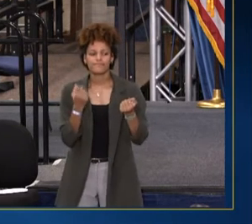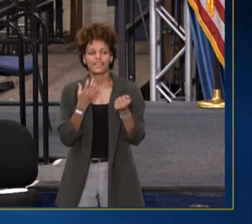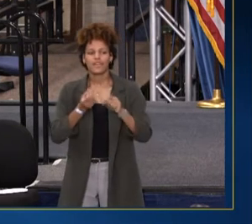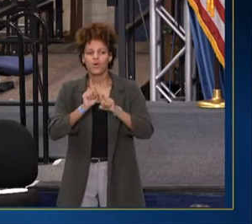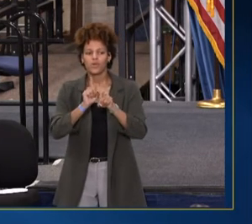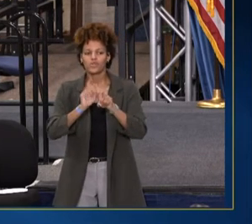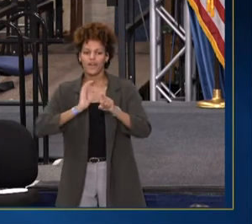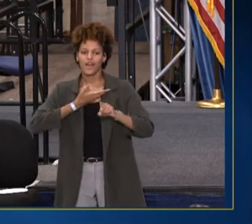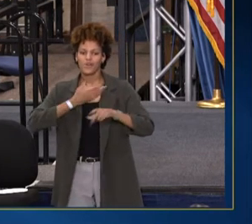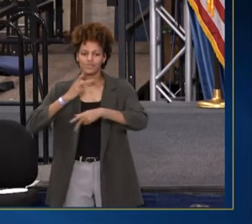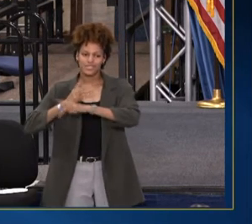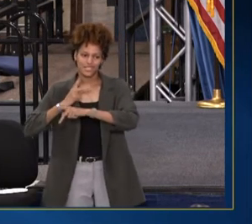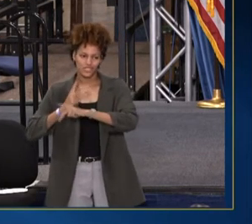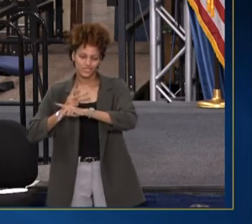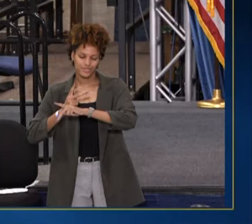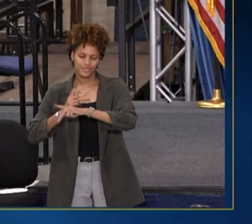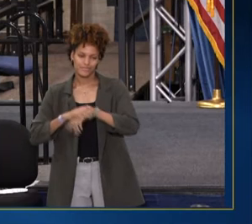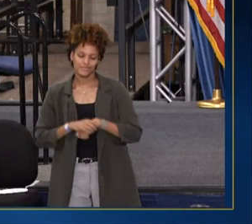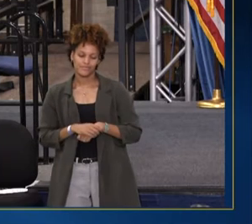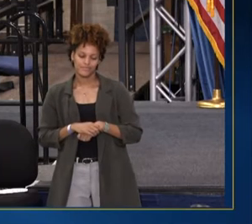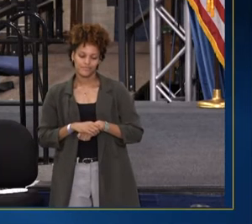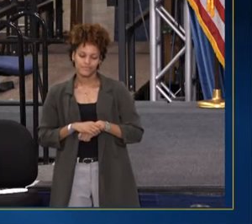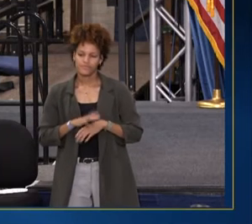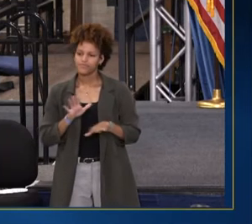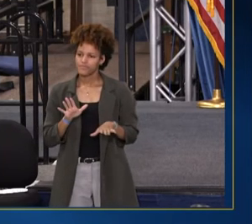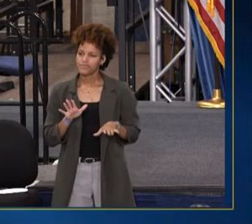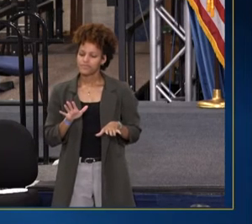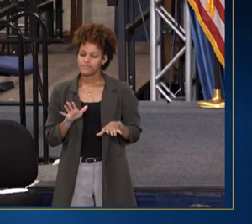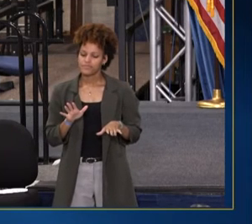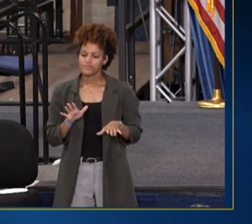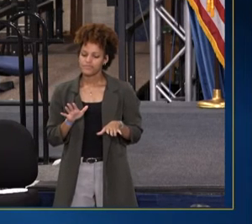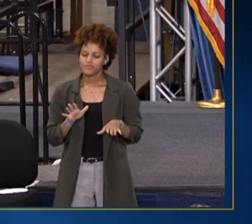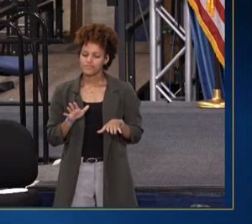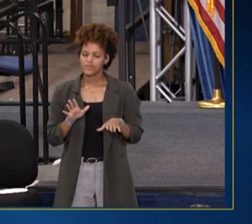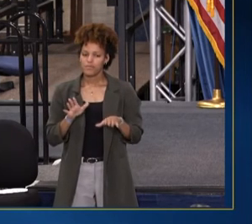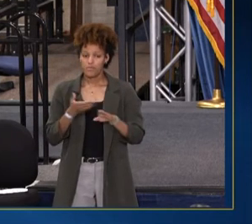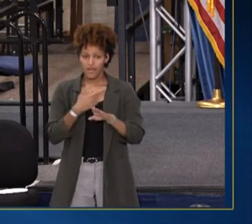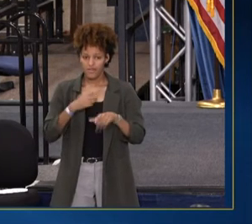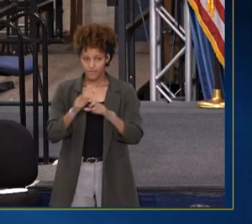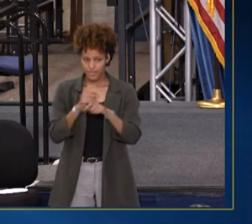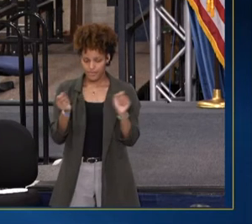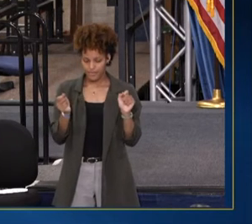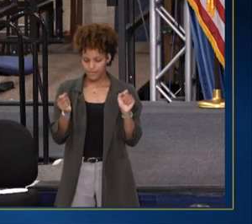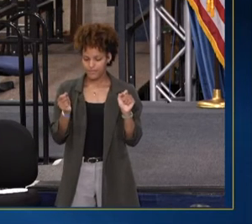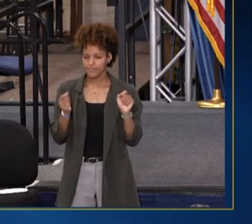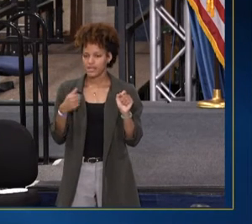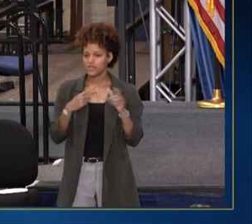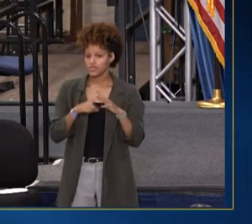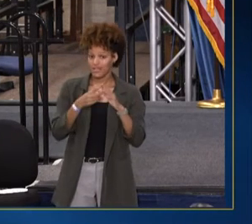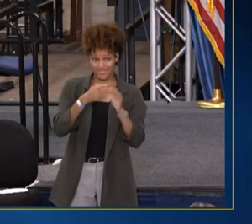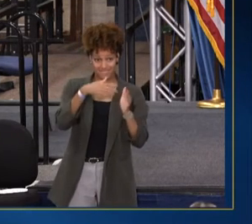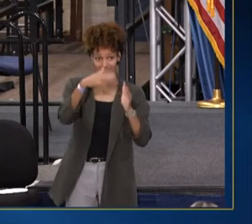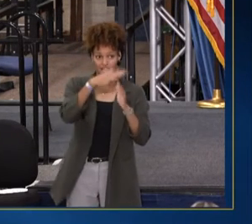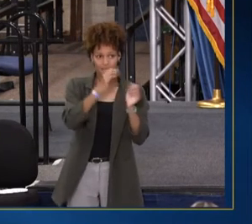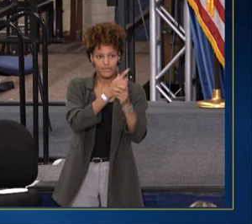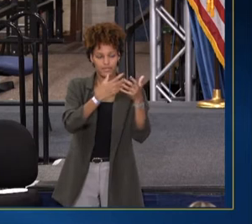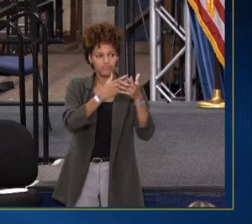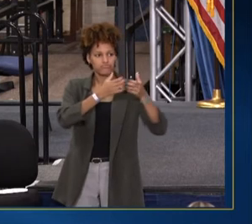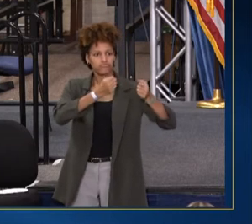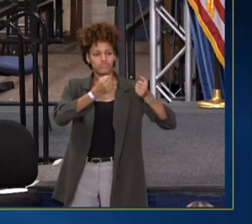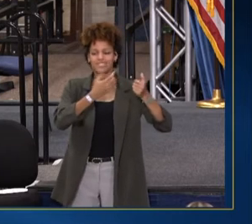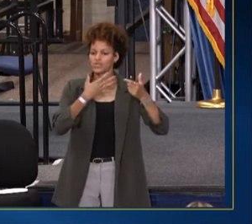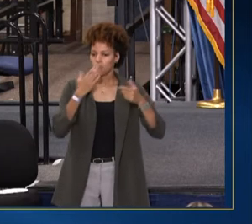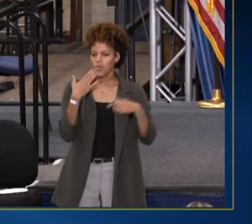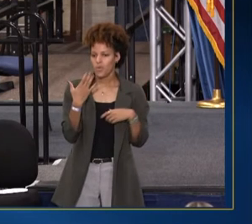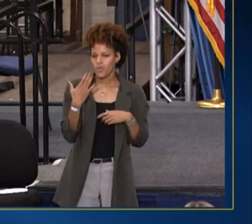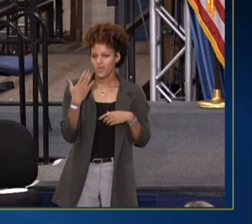our protections. Now, I want to say in closing, because as I started at the top, this has been a very